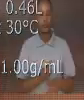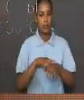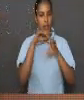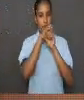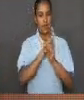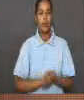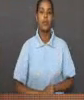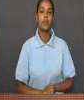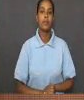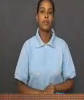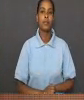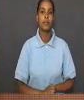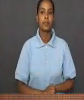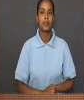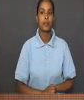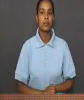Time's up.